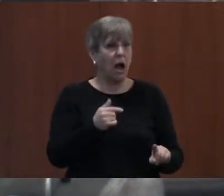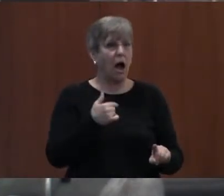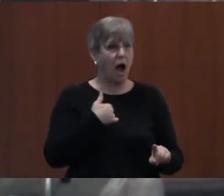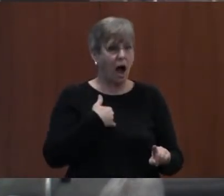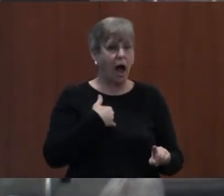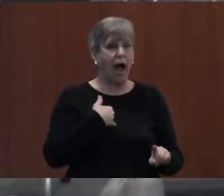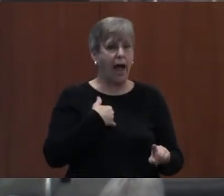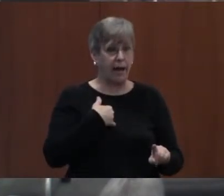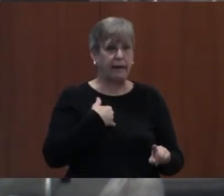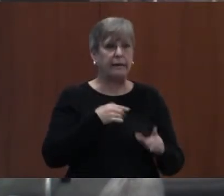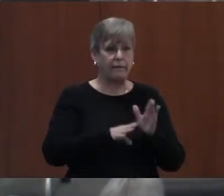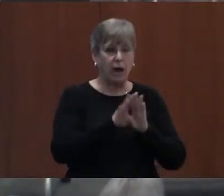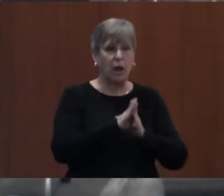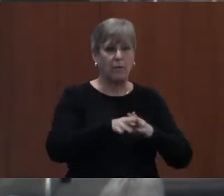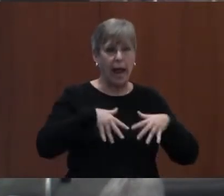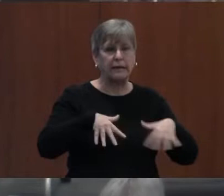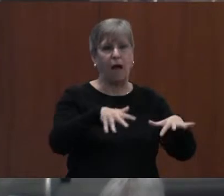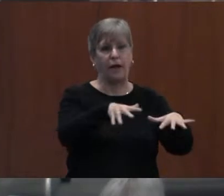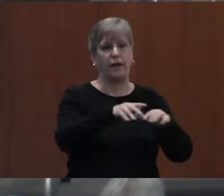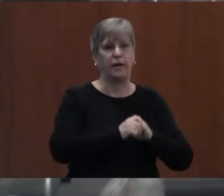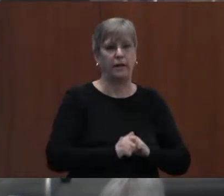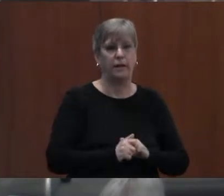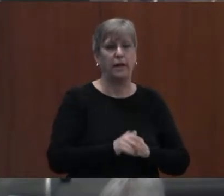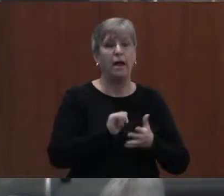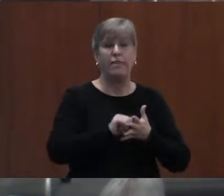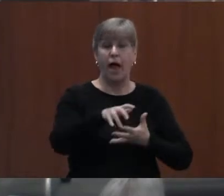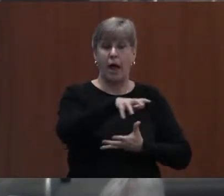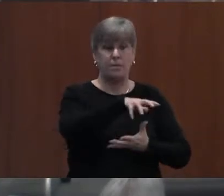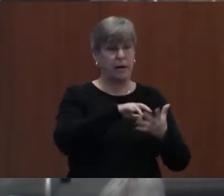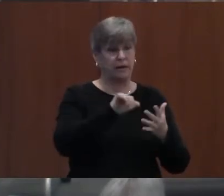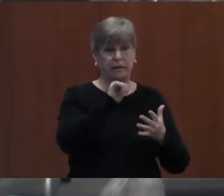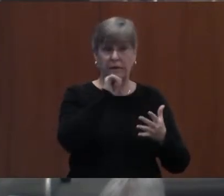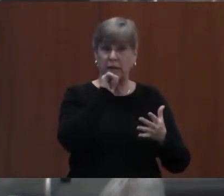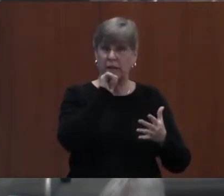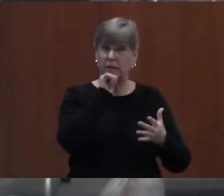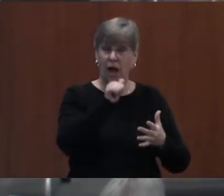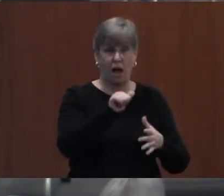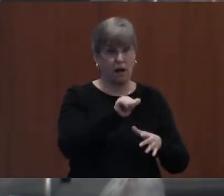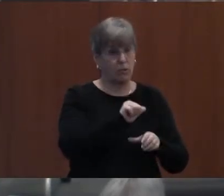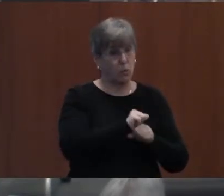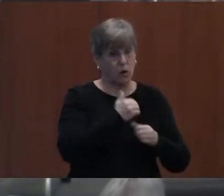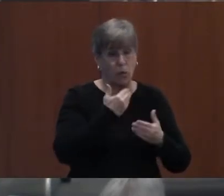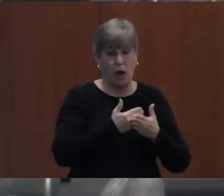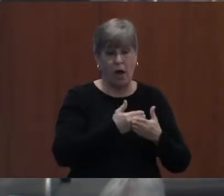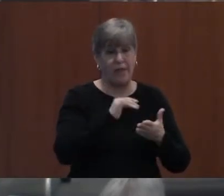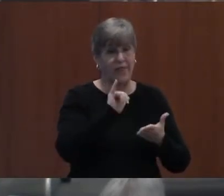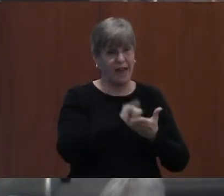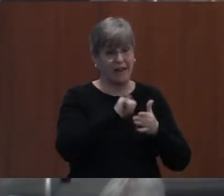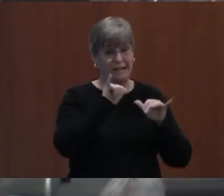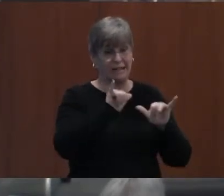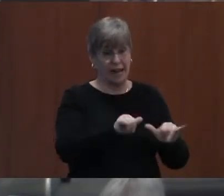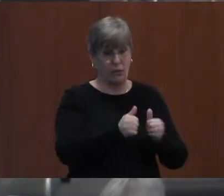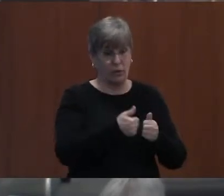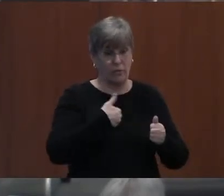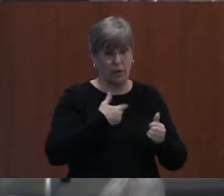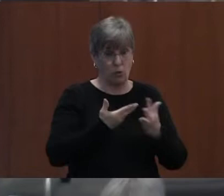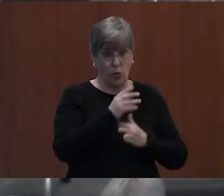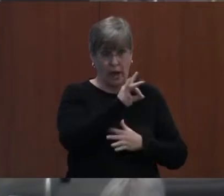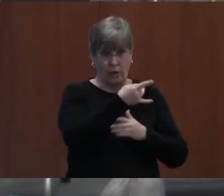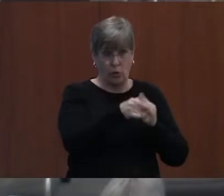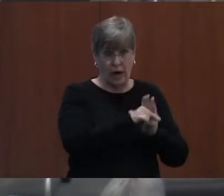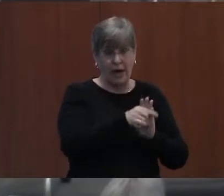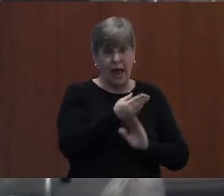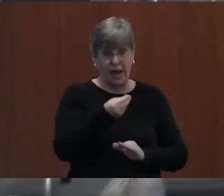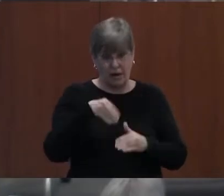some anxiety. That mix does not go well, and it kind of stayed with me through the rest of my 8th grade and into